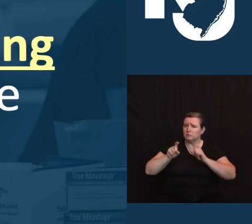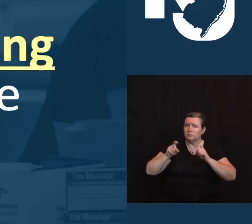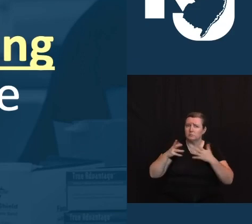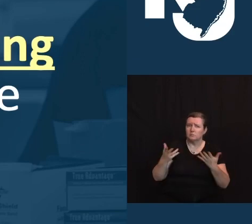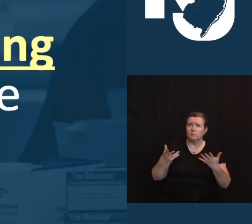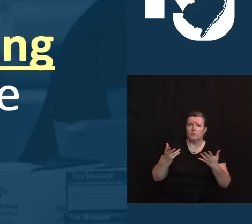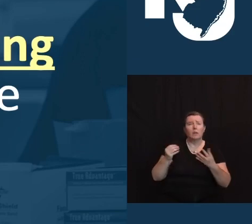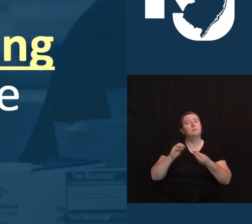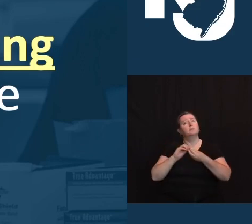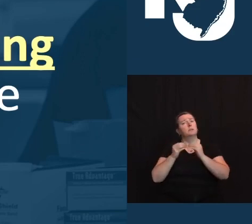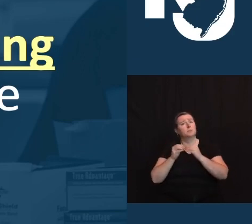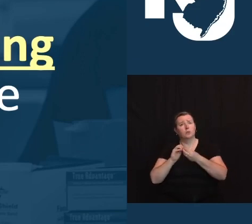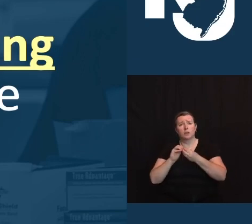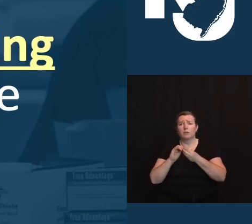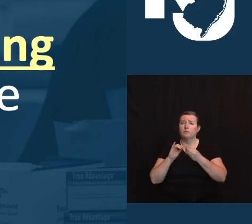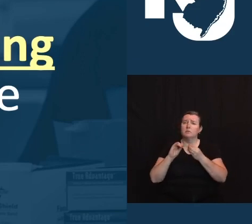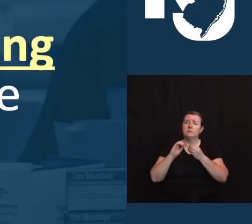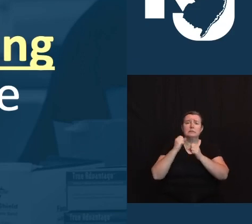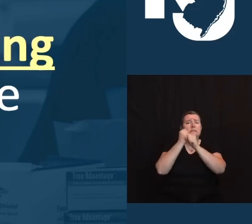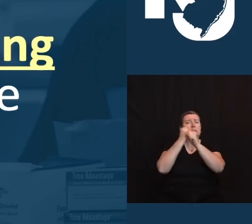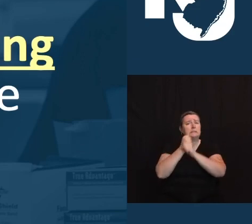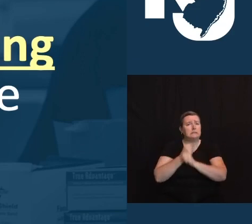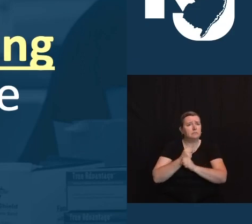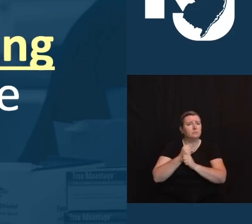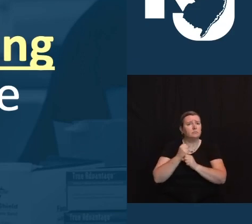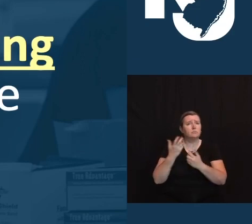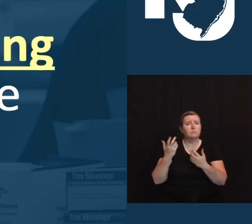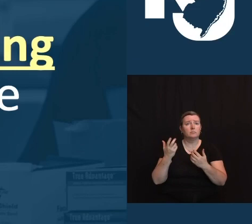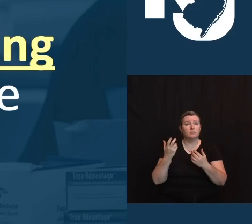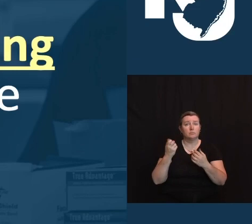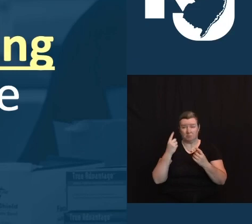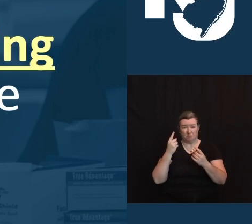And I think I want to say up front, again, there's some noise in these numbers.